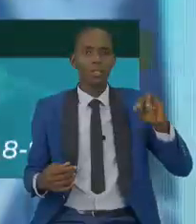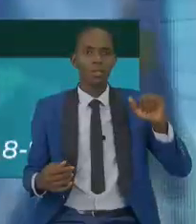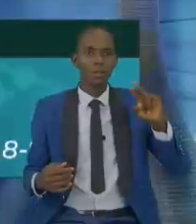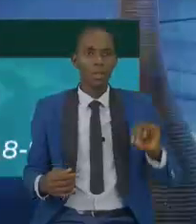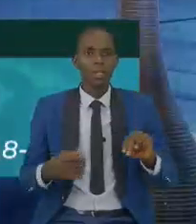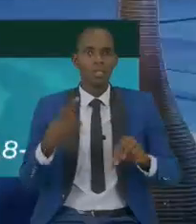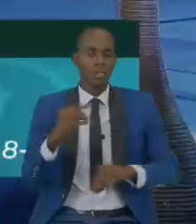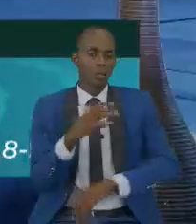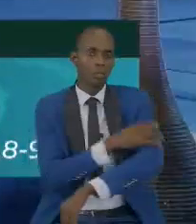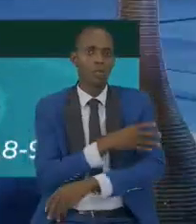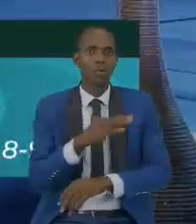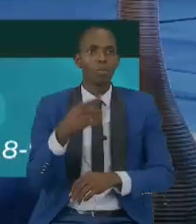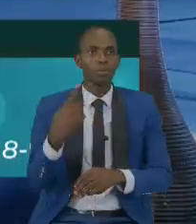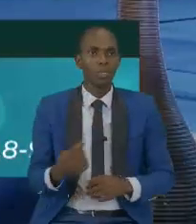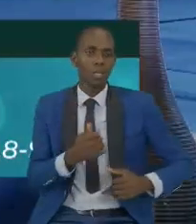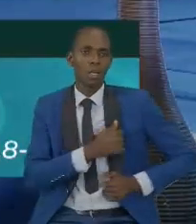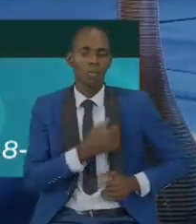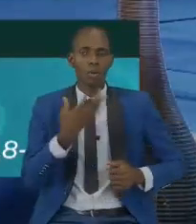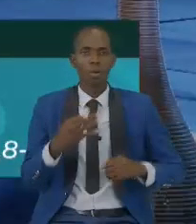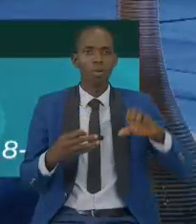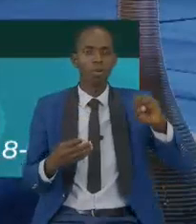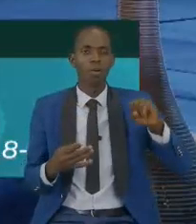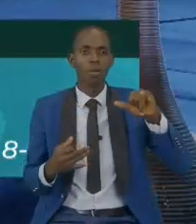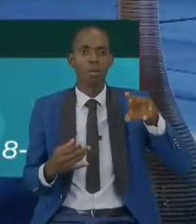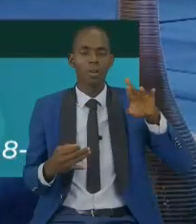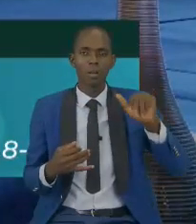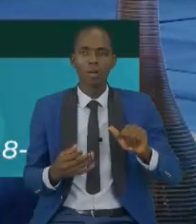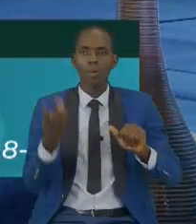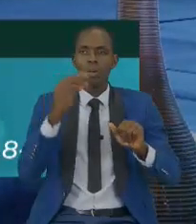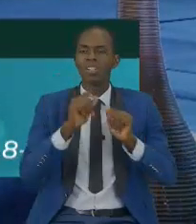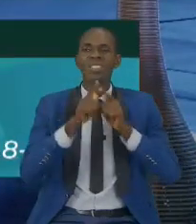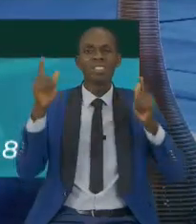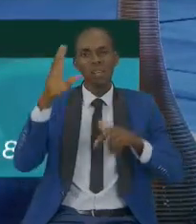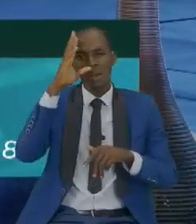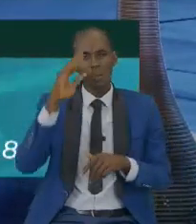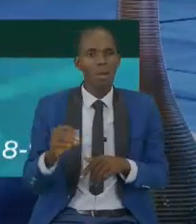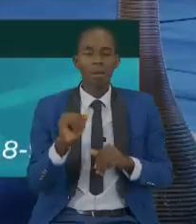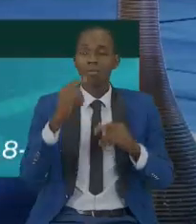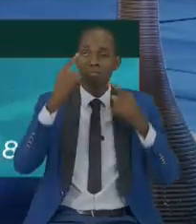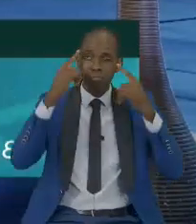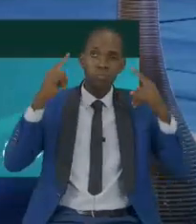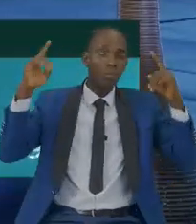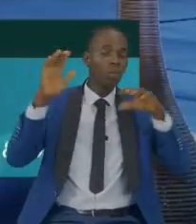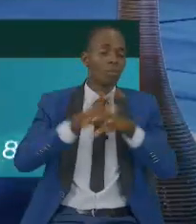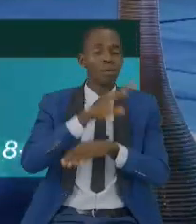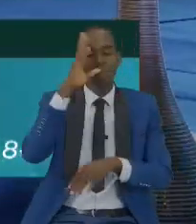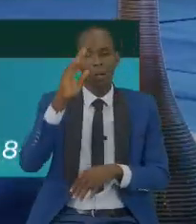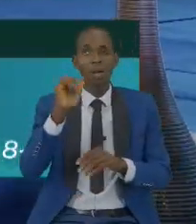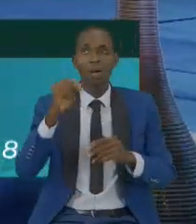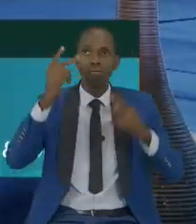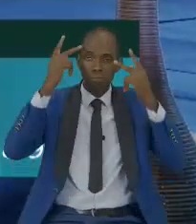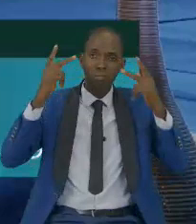was a great man, a rich man, a successful man, a prosperous man,